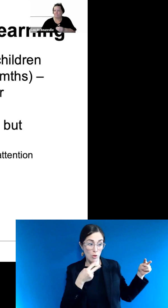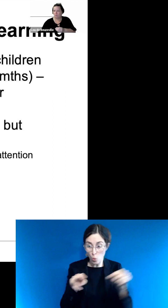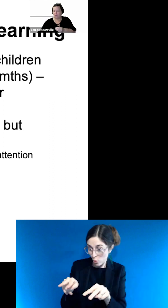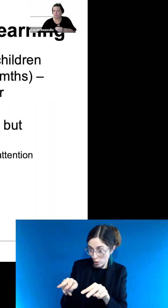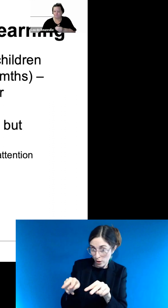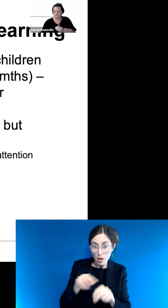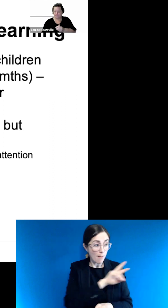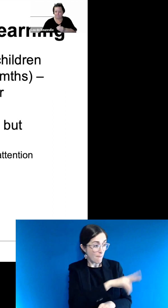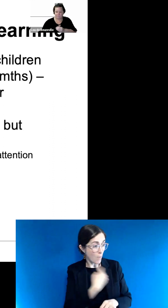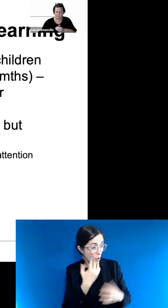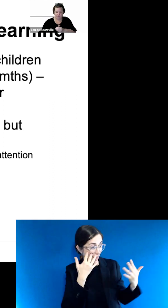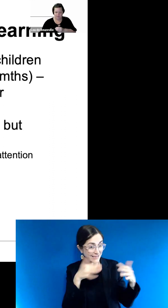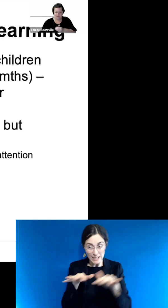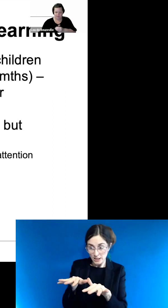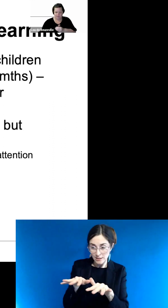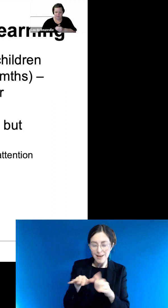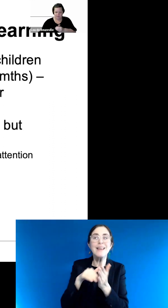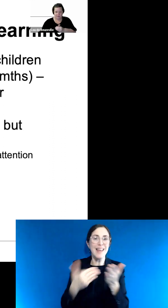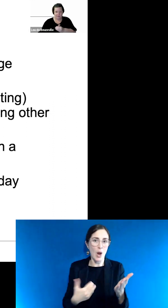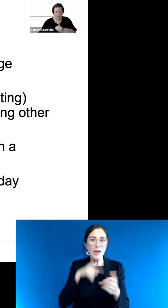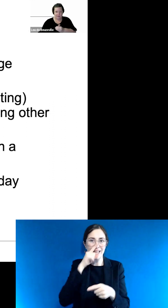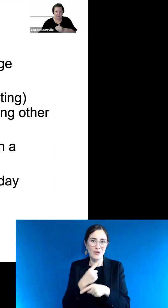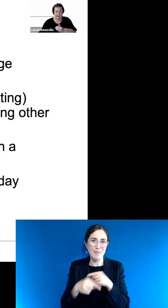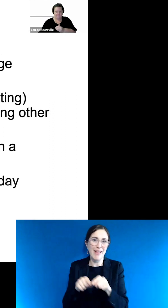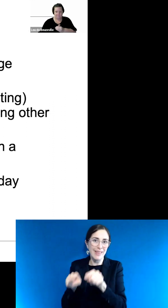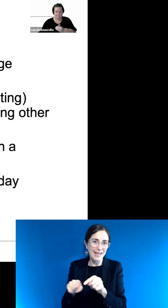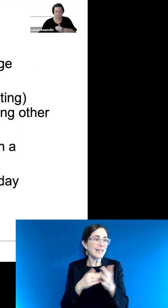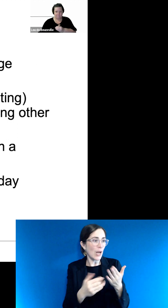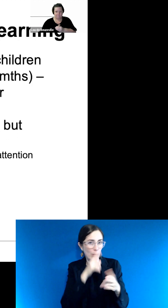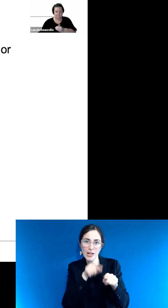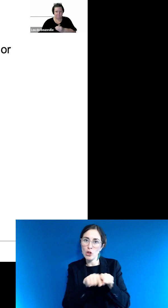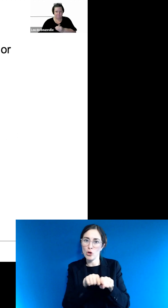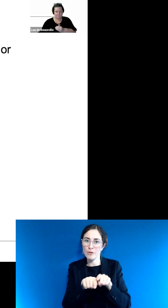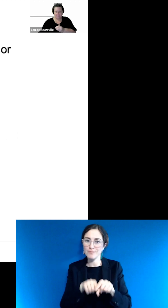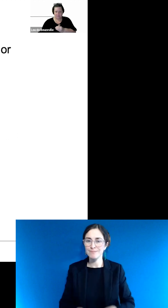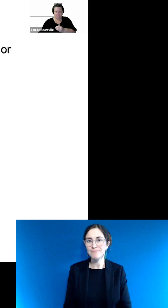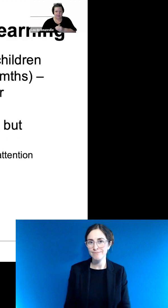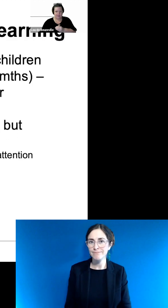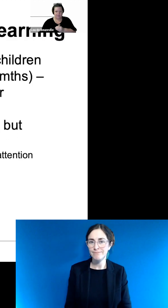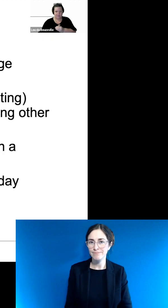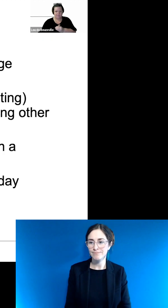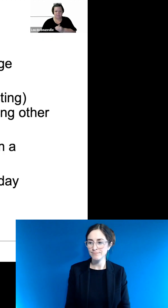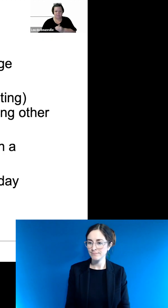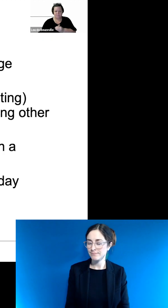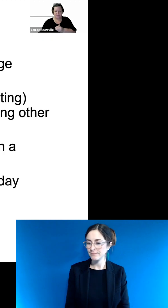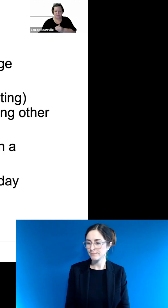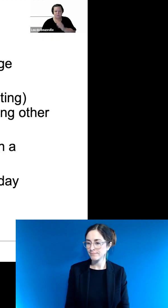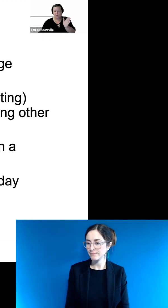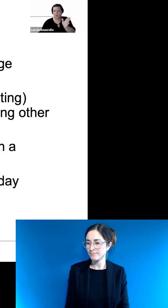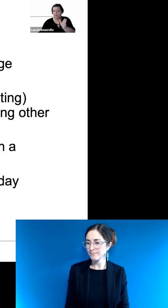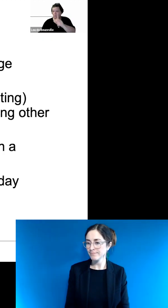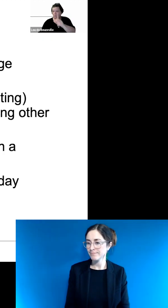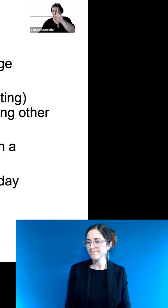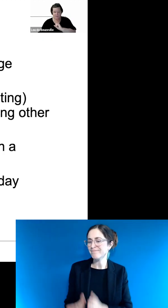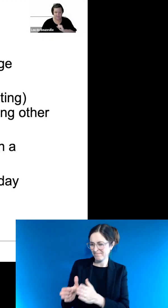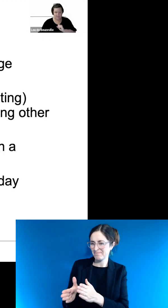really important. Was that all I said? Okay, I thought I missed some more. So you